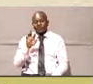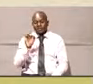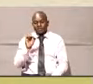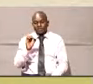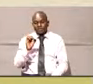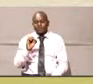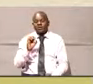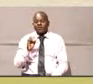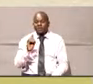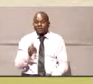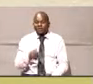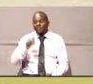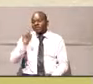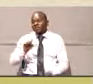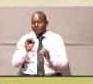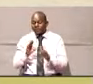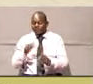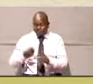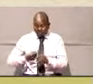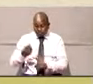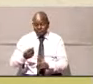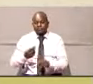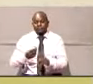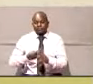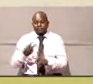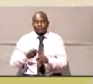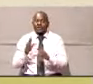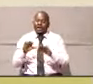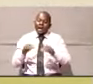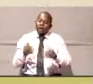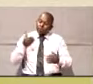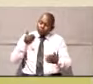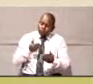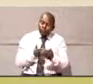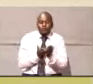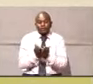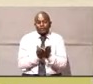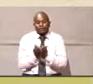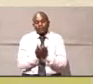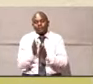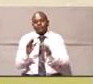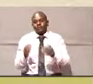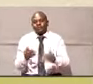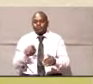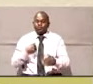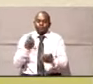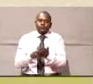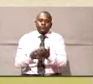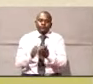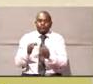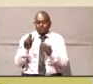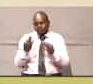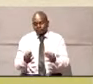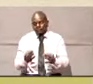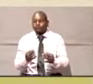Cheap is not what is going to cut it. So for the next 2 months, yes, there is cheapness. But how good is that service going to be? And I think for Uganda, that's something they